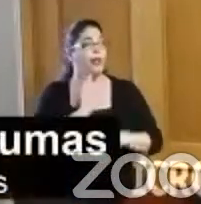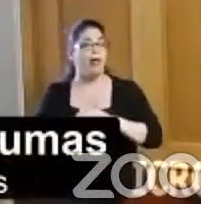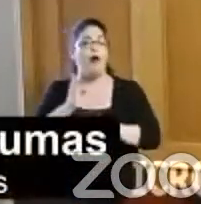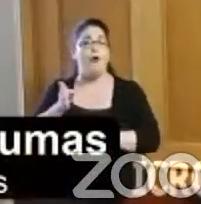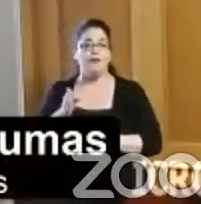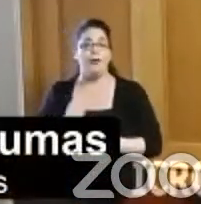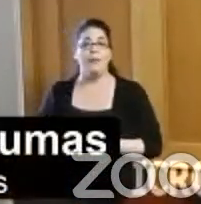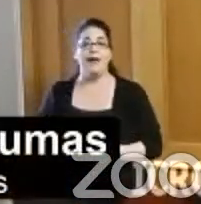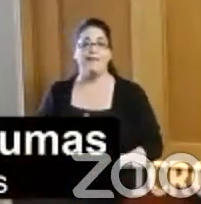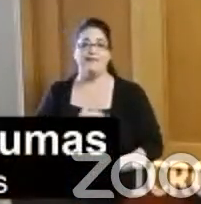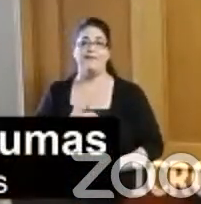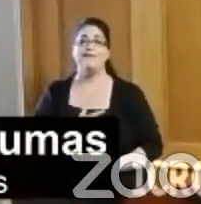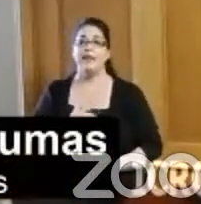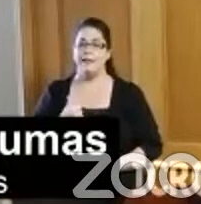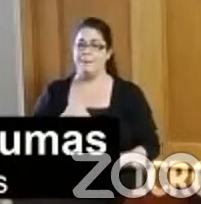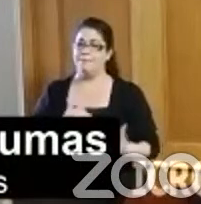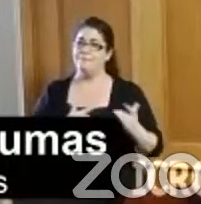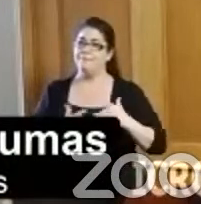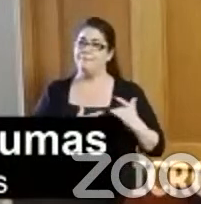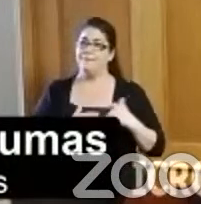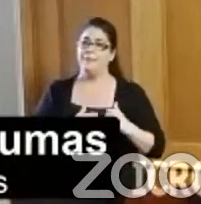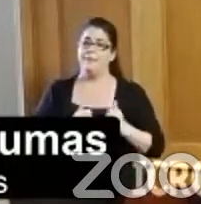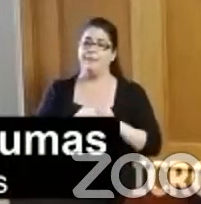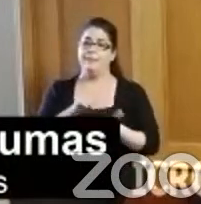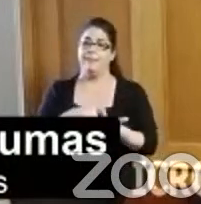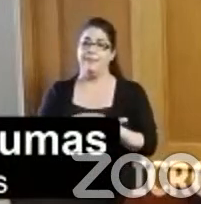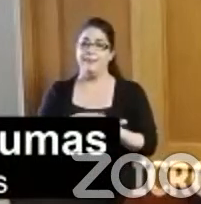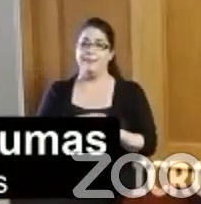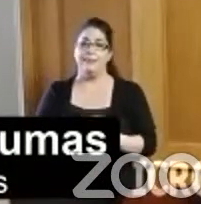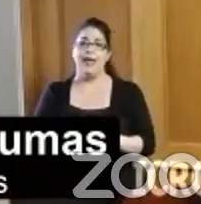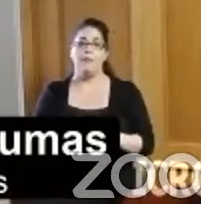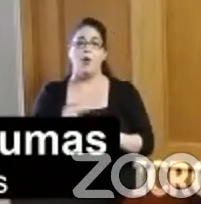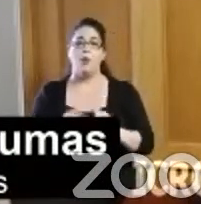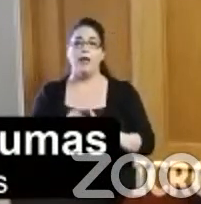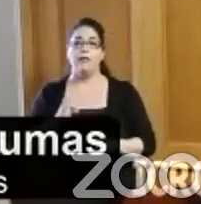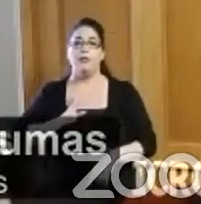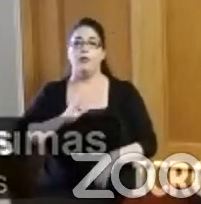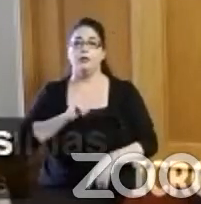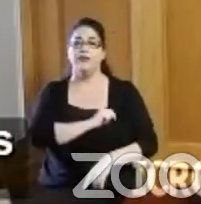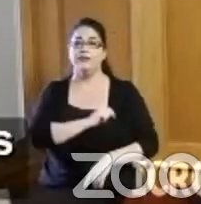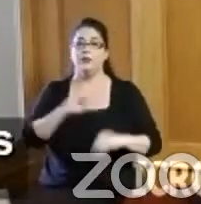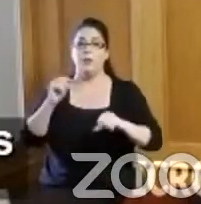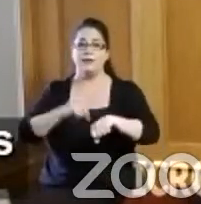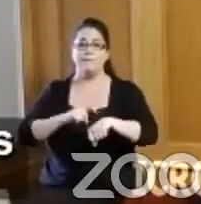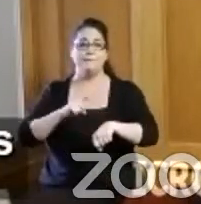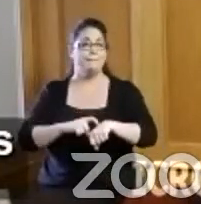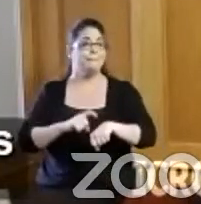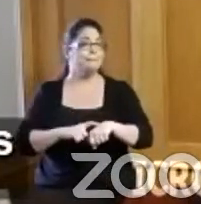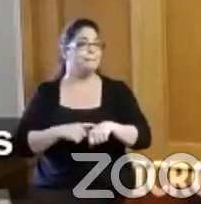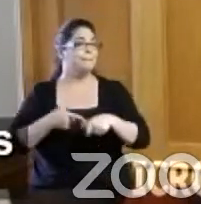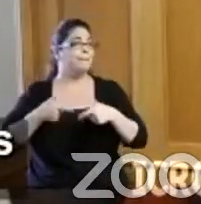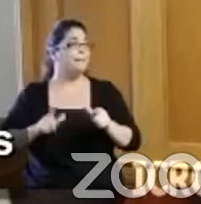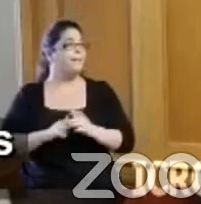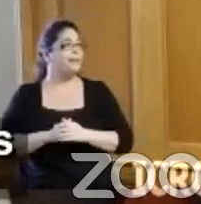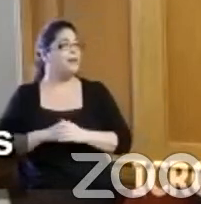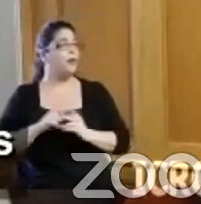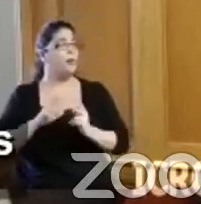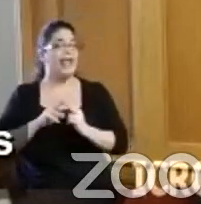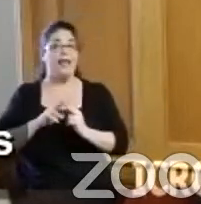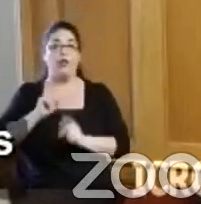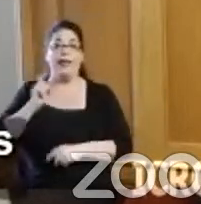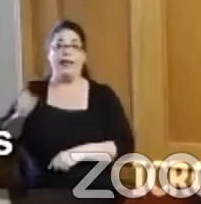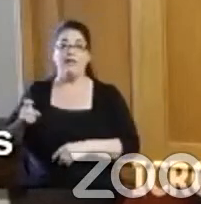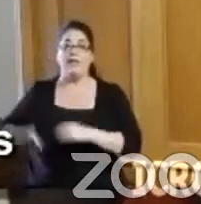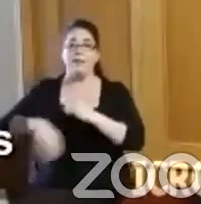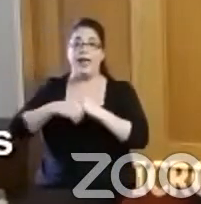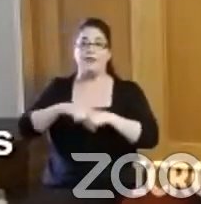but I have a little concern because when the trustees were speaking, there was no timer. And so we either have to give them to